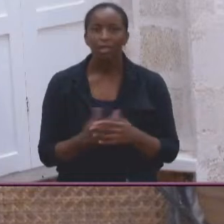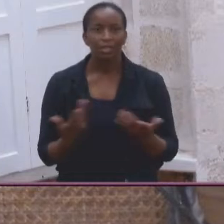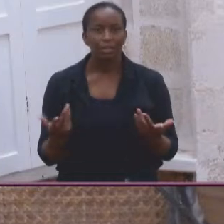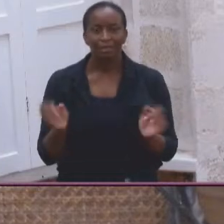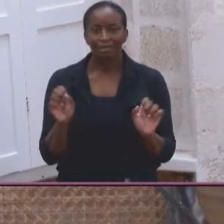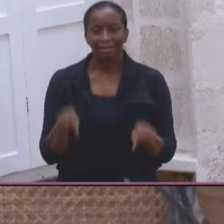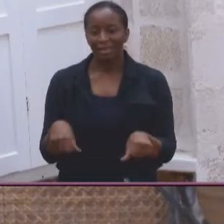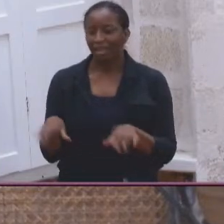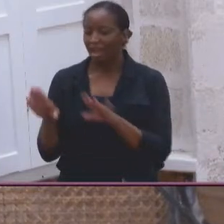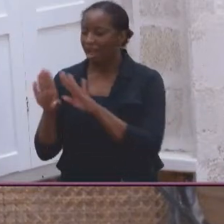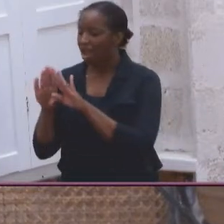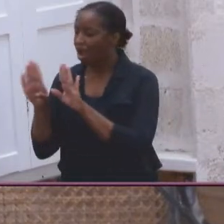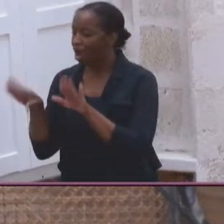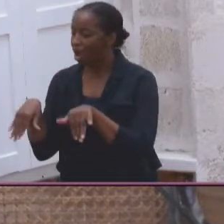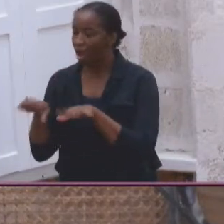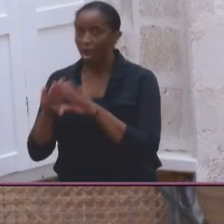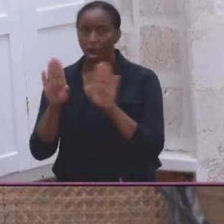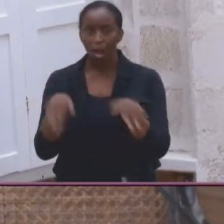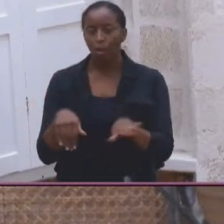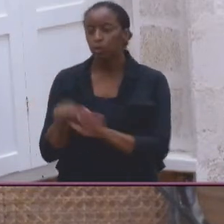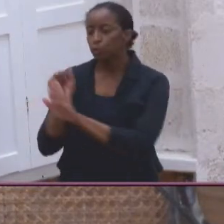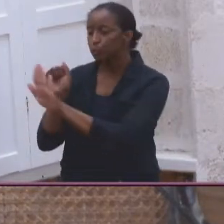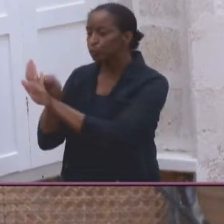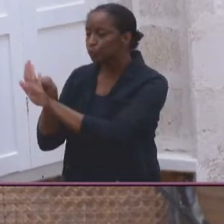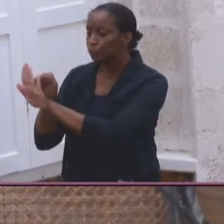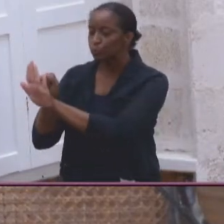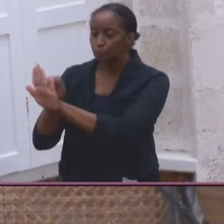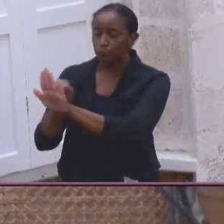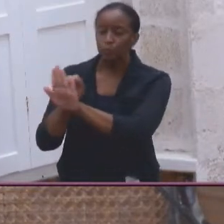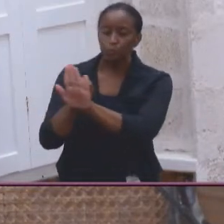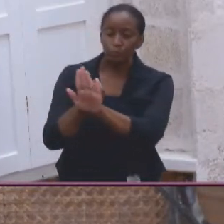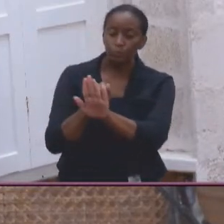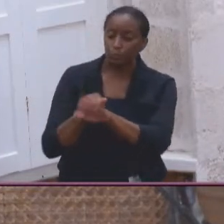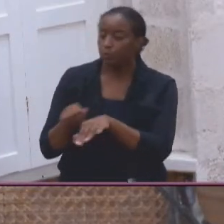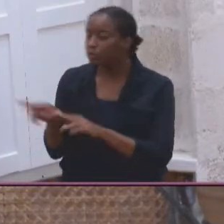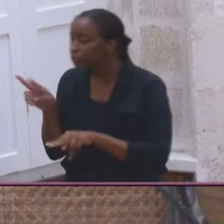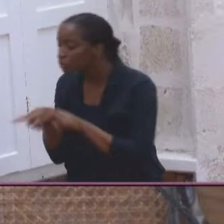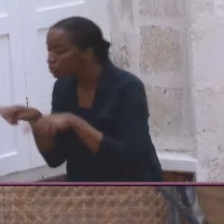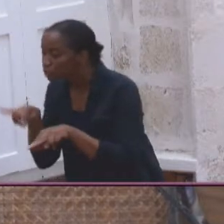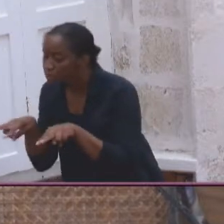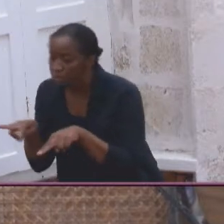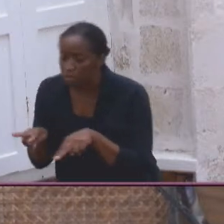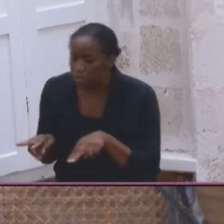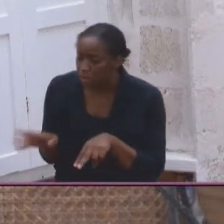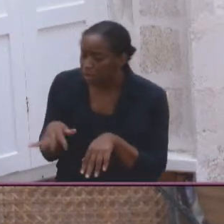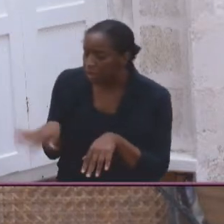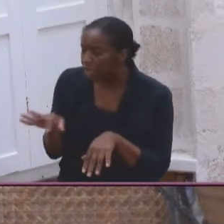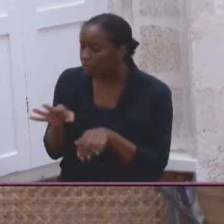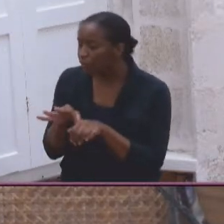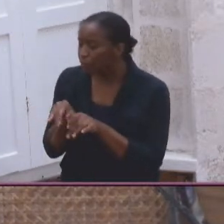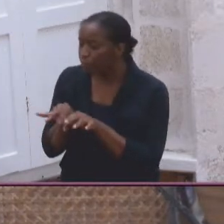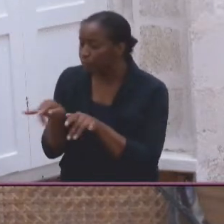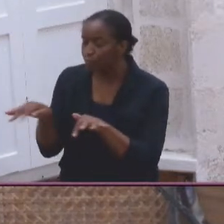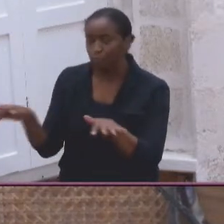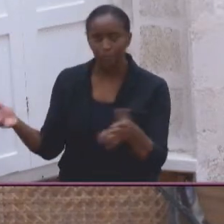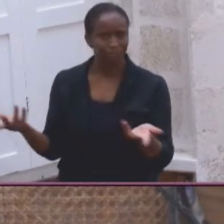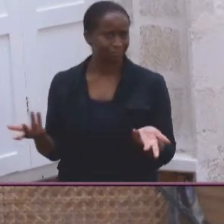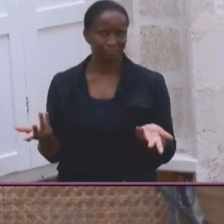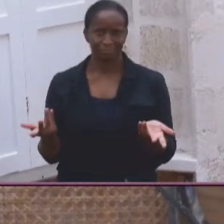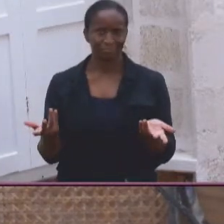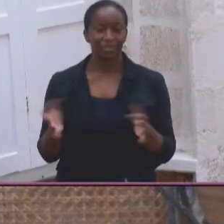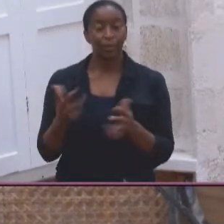just send them when there is an outbreak, but we should have enough there that they are able to go even before the outbreak